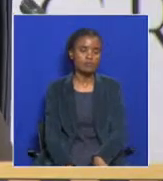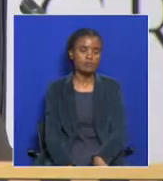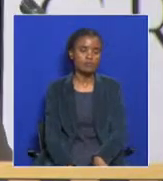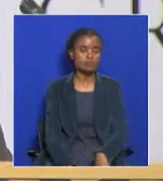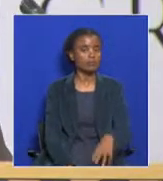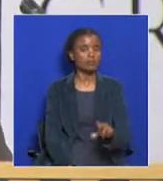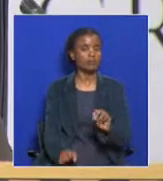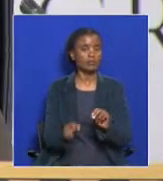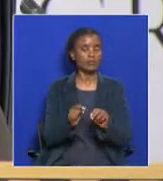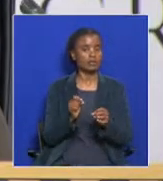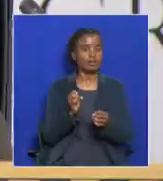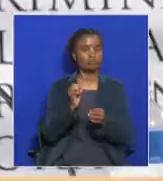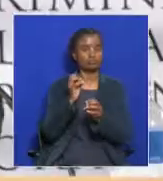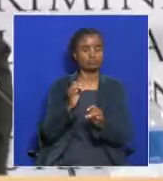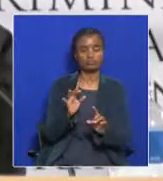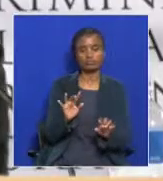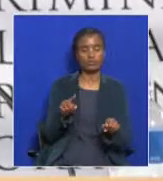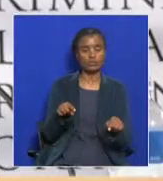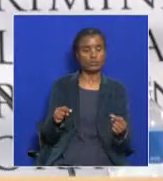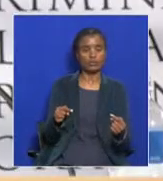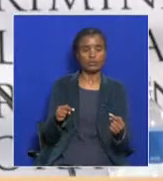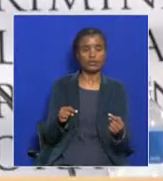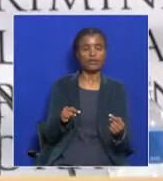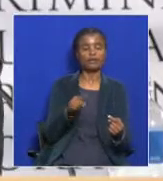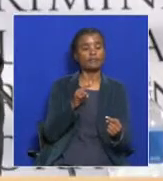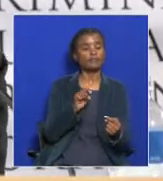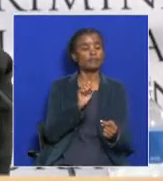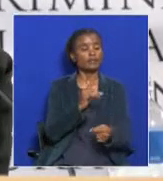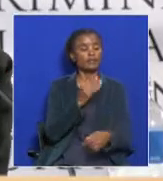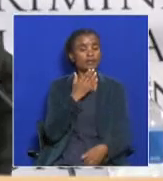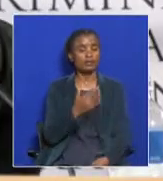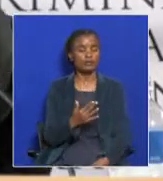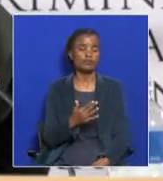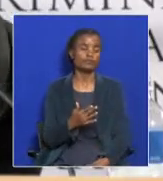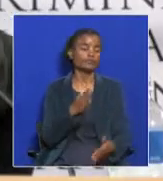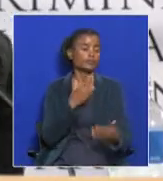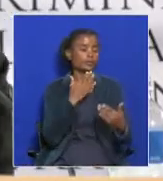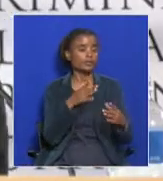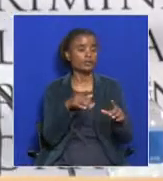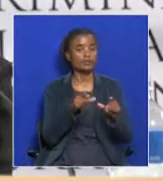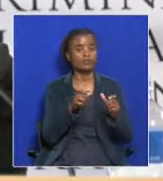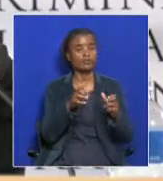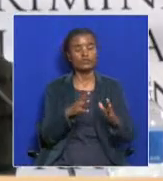Thank you, Commissioner Baloyi. The one question I kept forgetting.